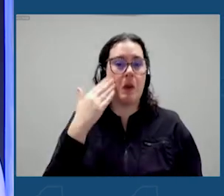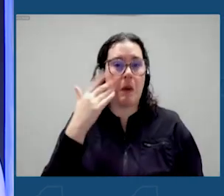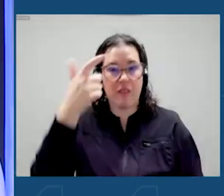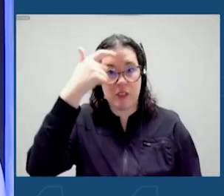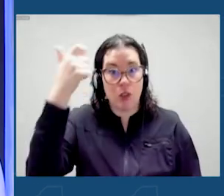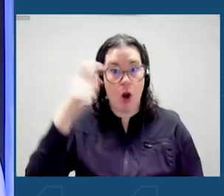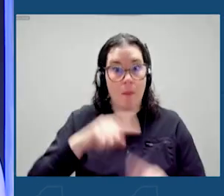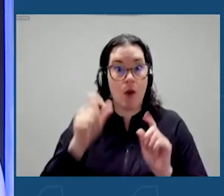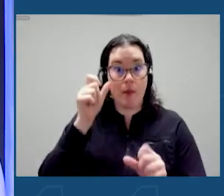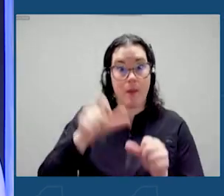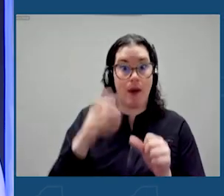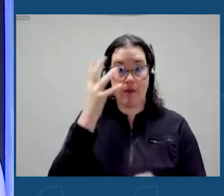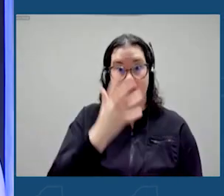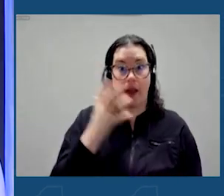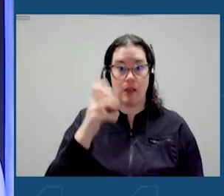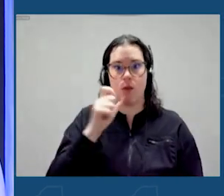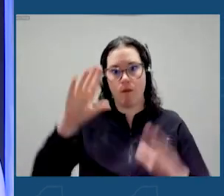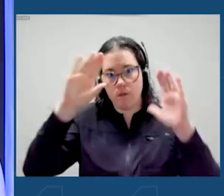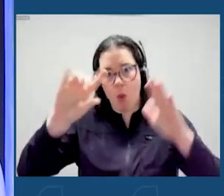have a face.